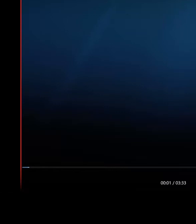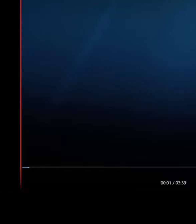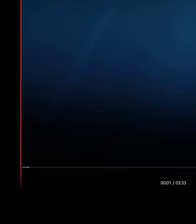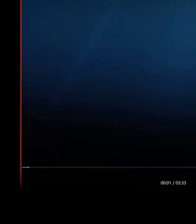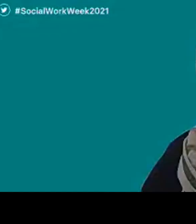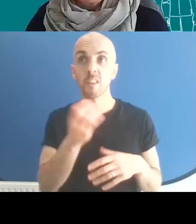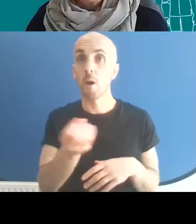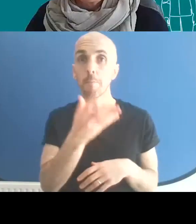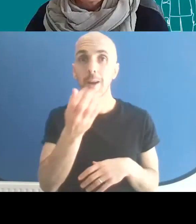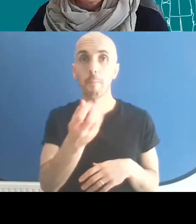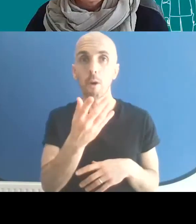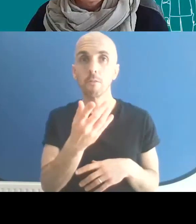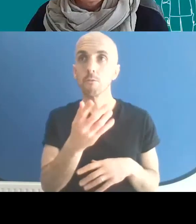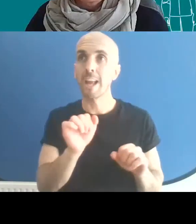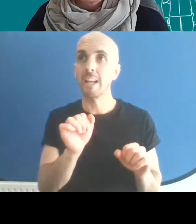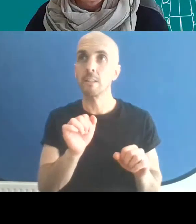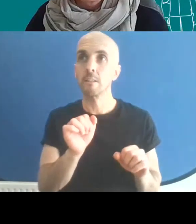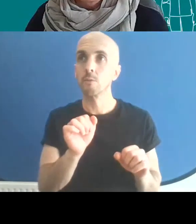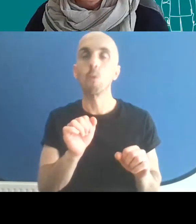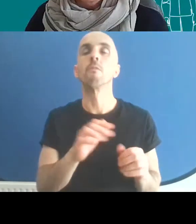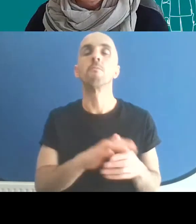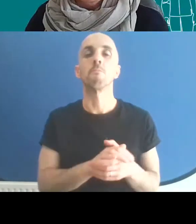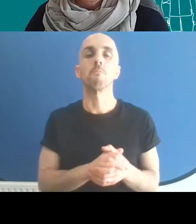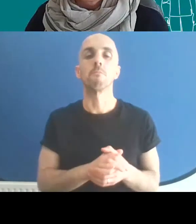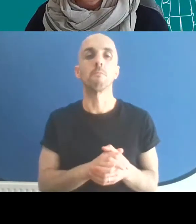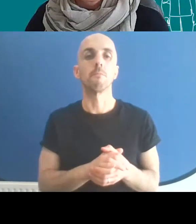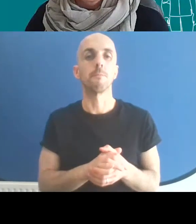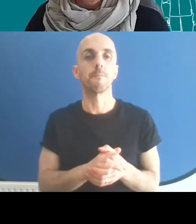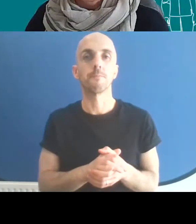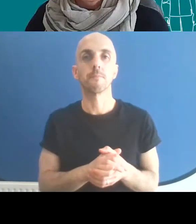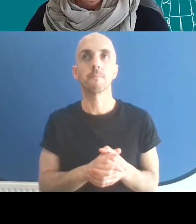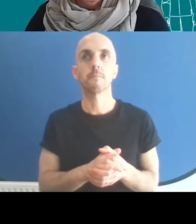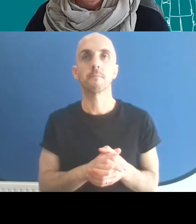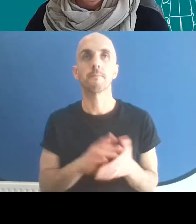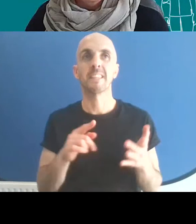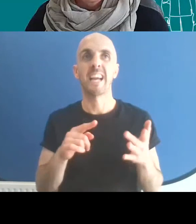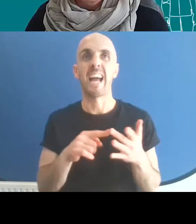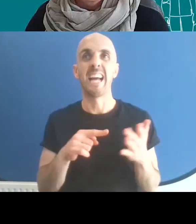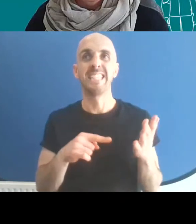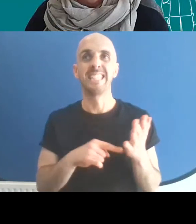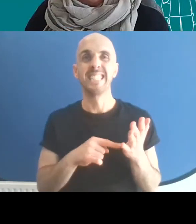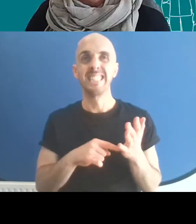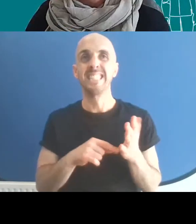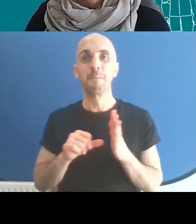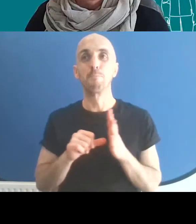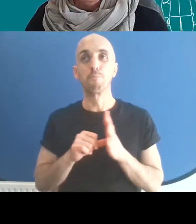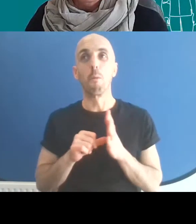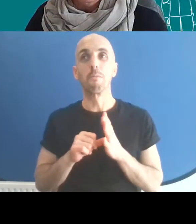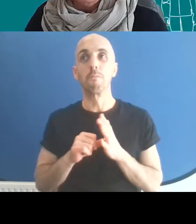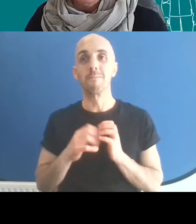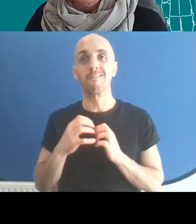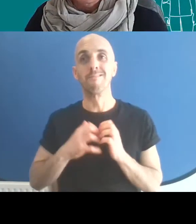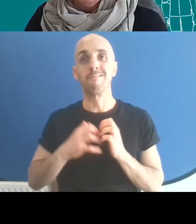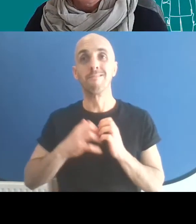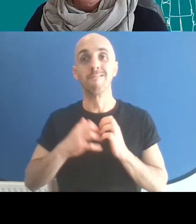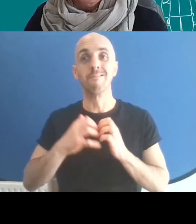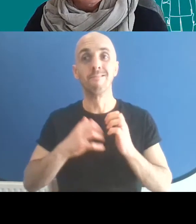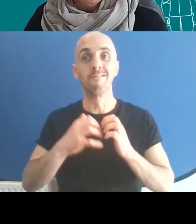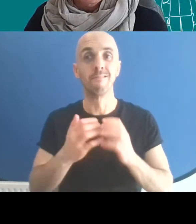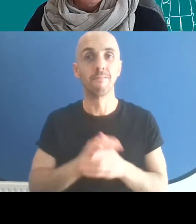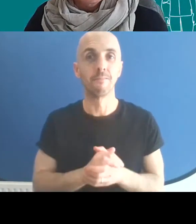yet. That's okay. Okay, it's usually the IT that's a bit glitchy. Bear with me and I will reproduce them.